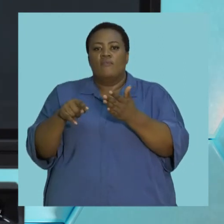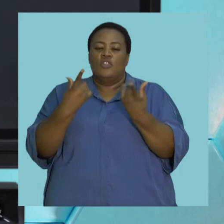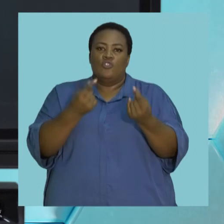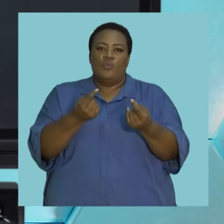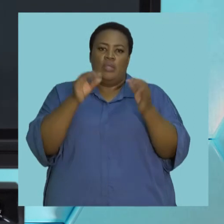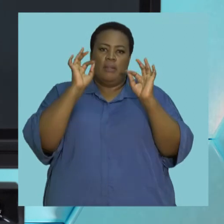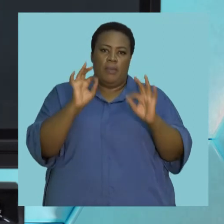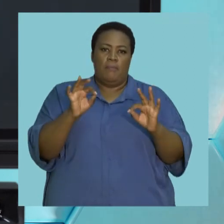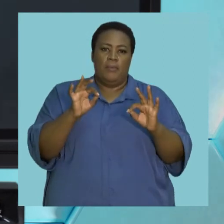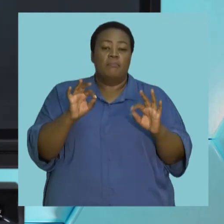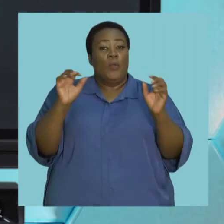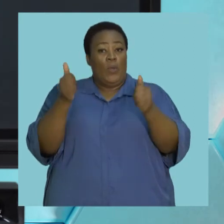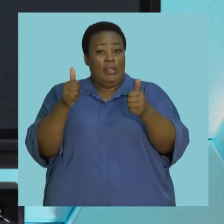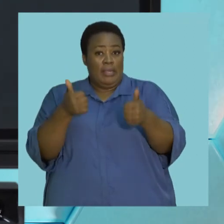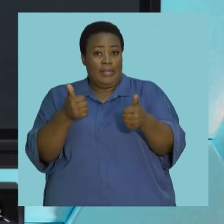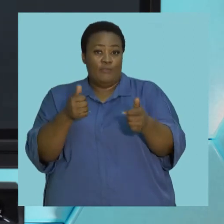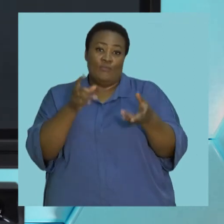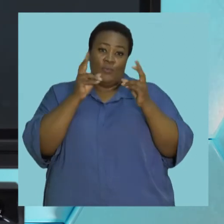graph and presenting that correctly.